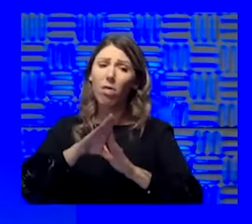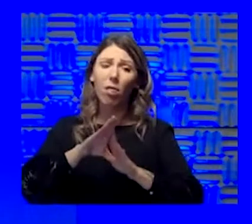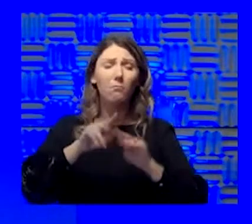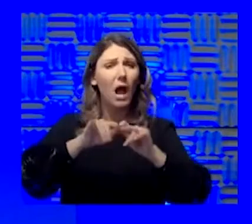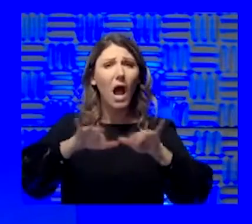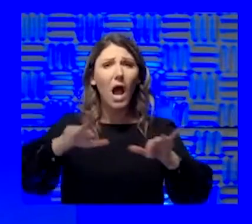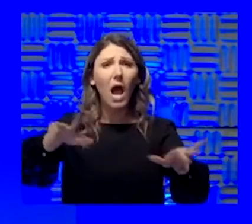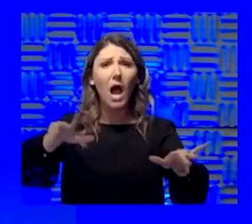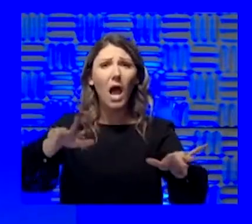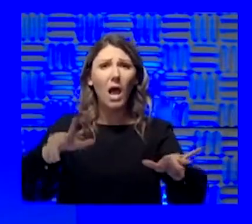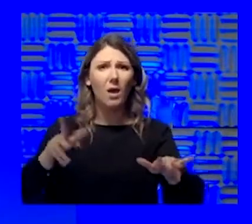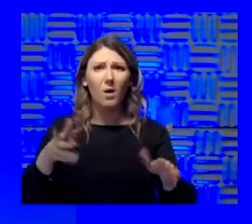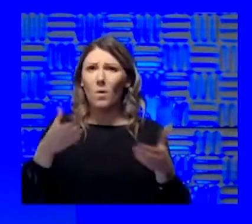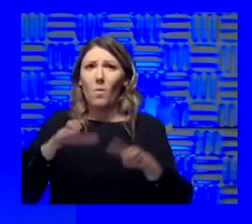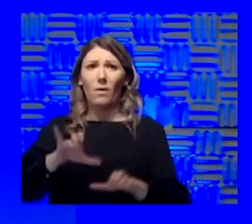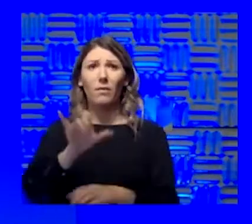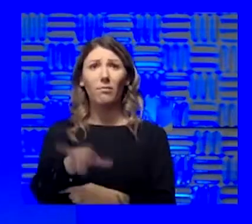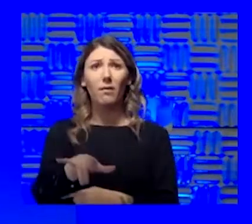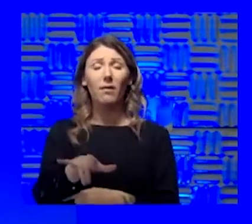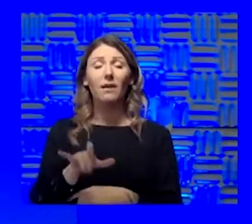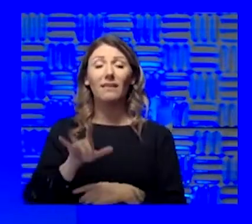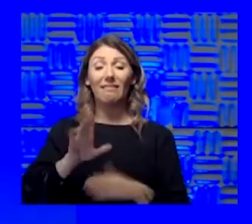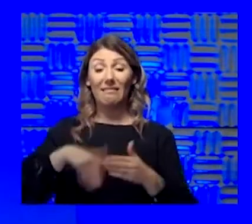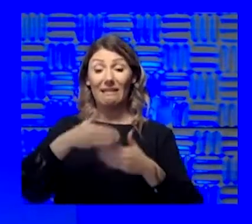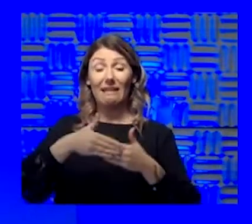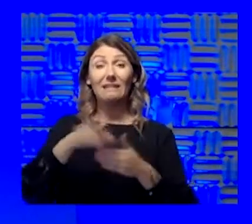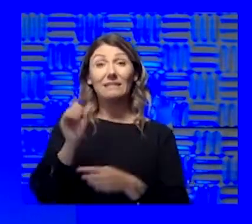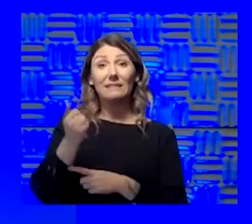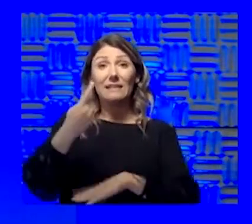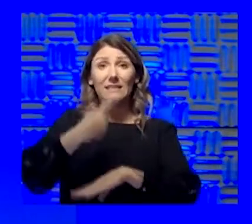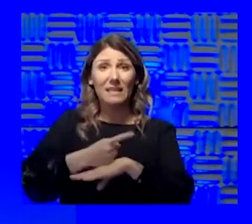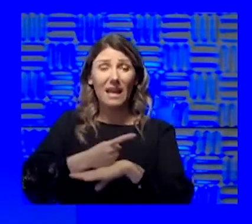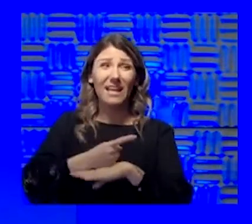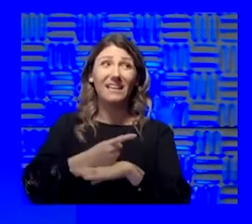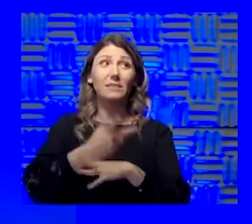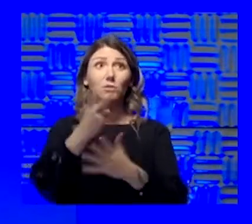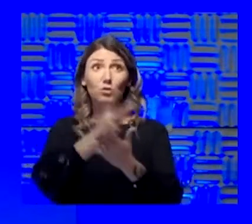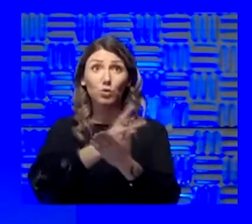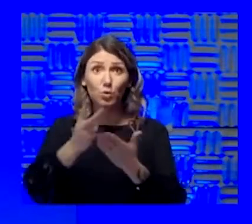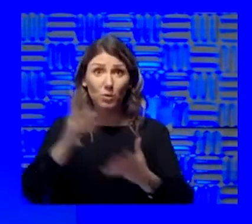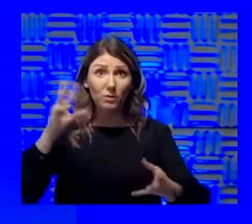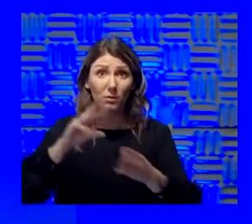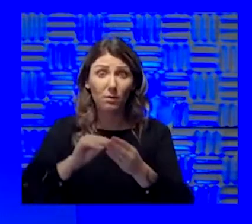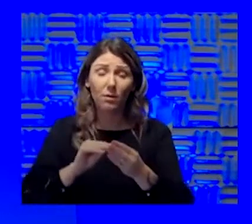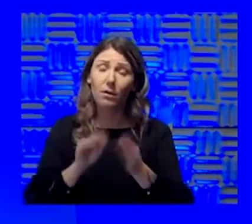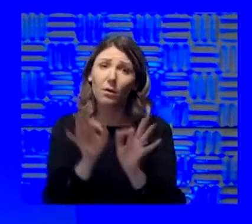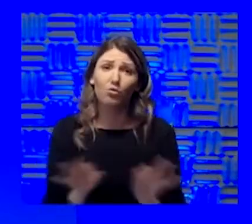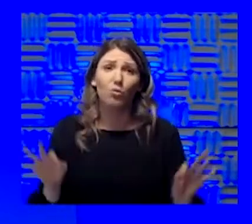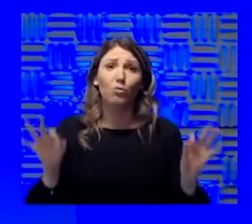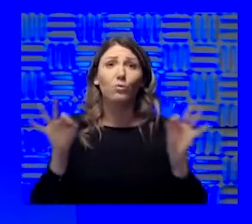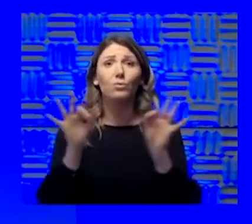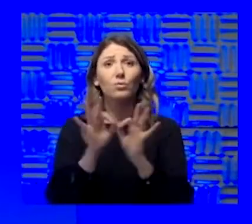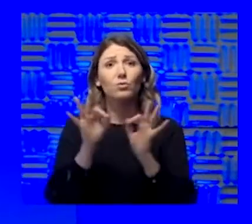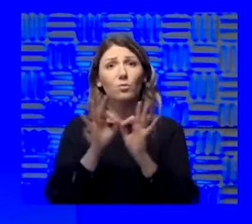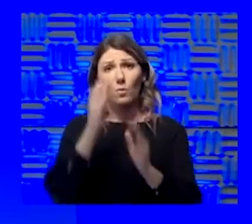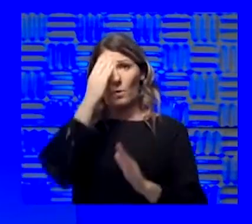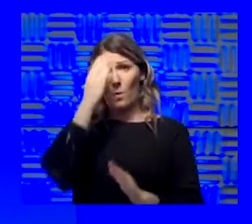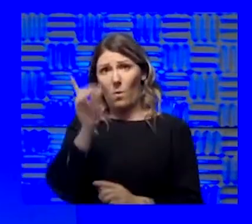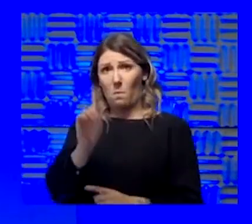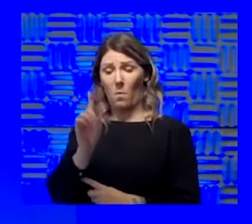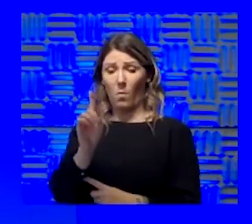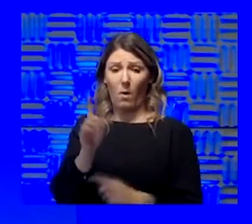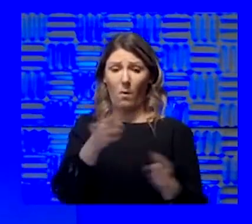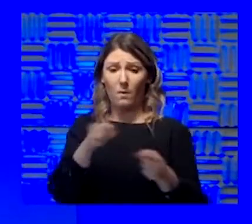that's what we don't want. So that is why these next 10 days to 2 weeks are going to be so crucial in knowing where we stand in the